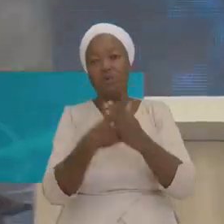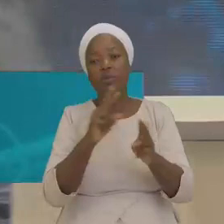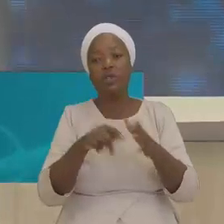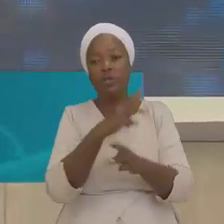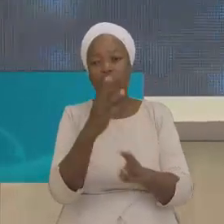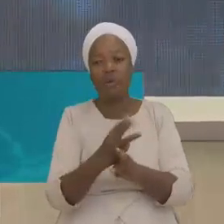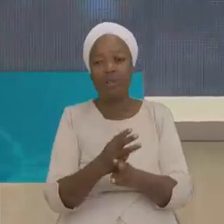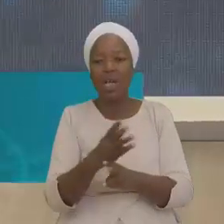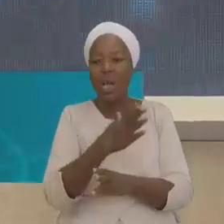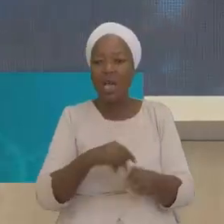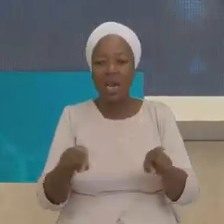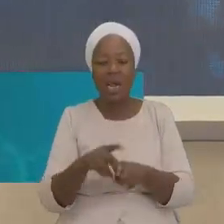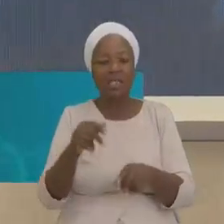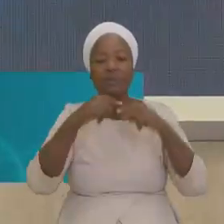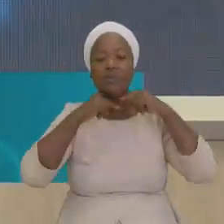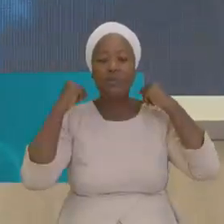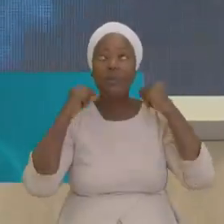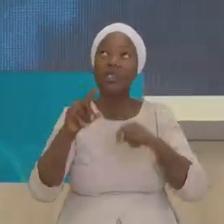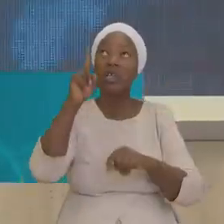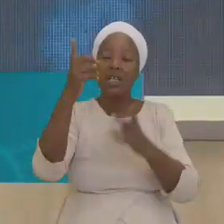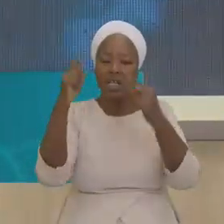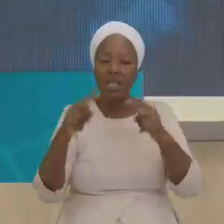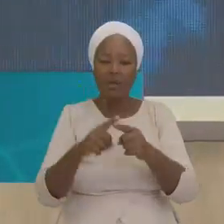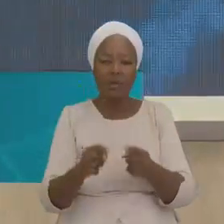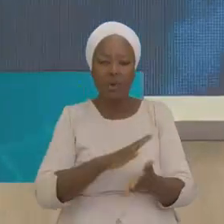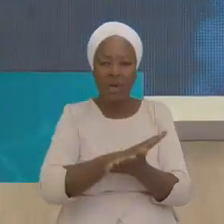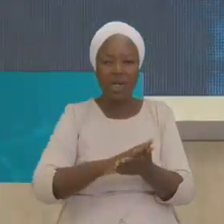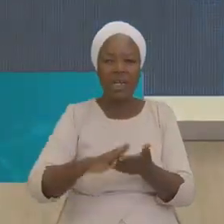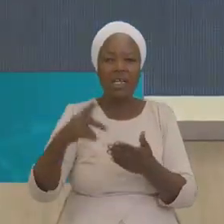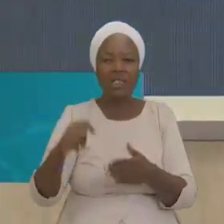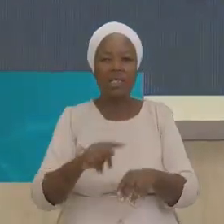As priest, he came to cleanse the temple.